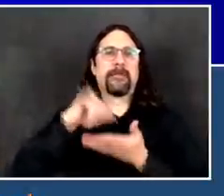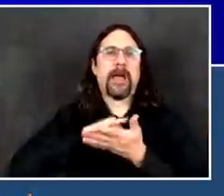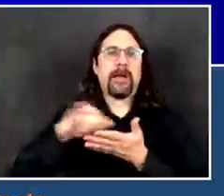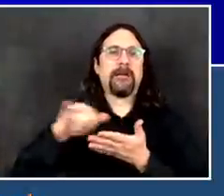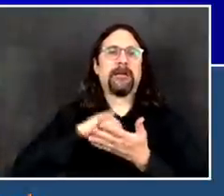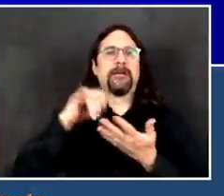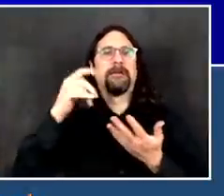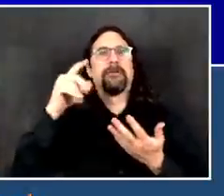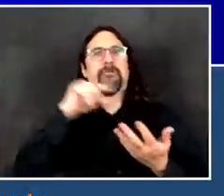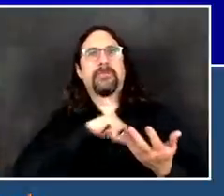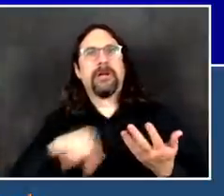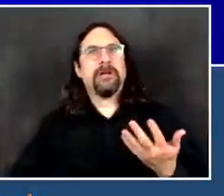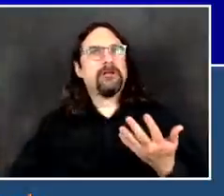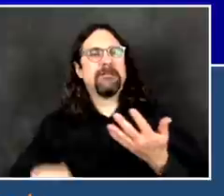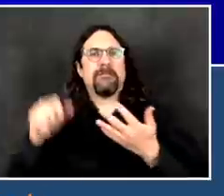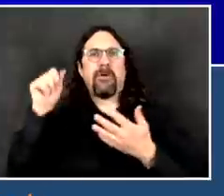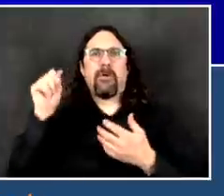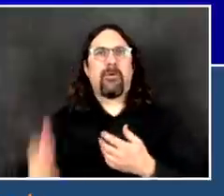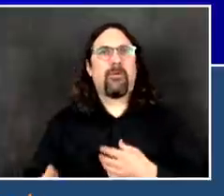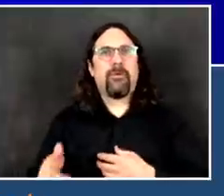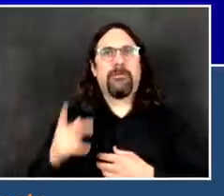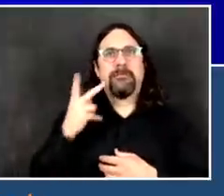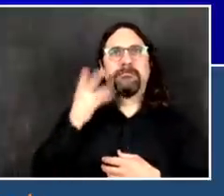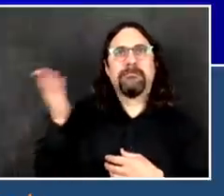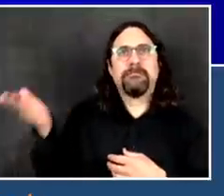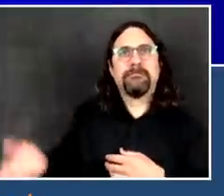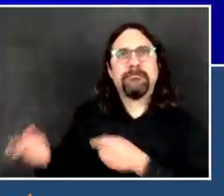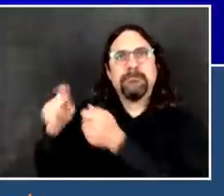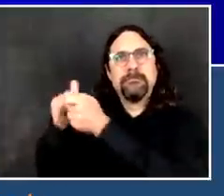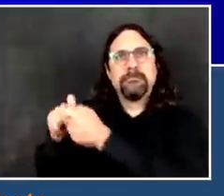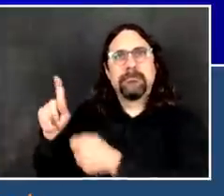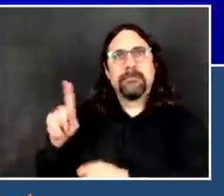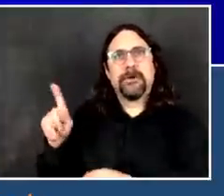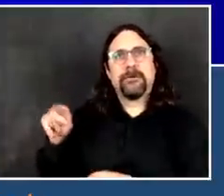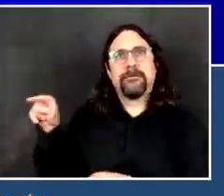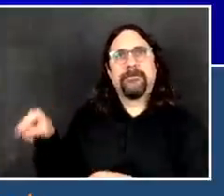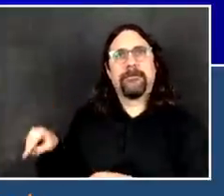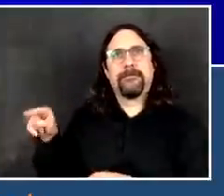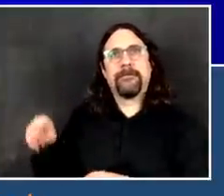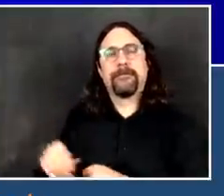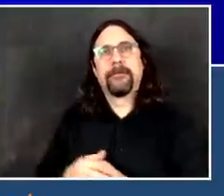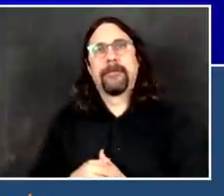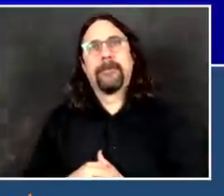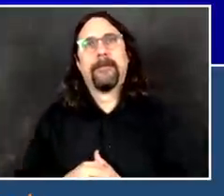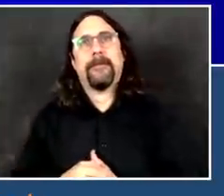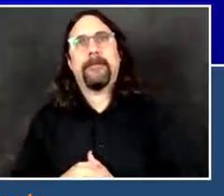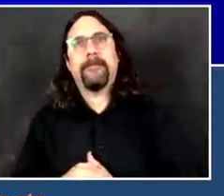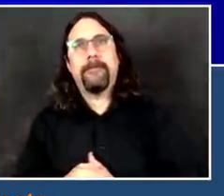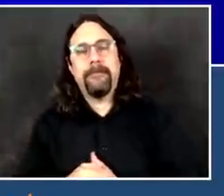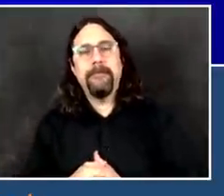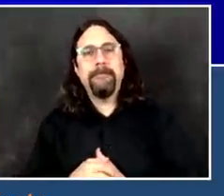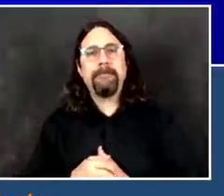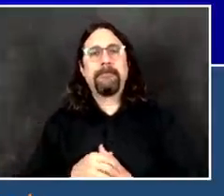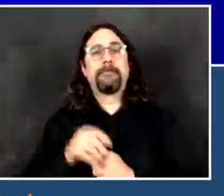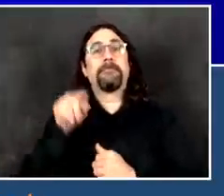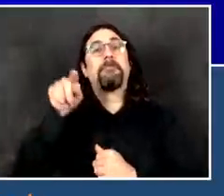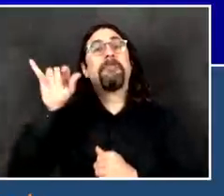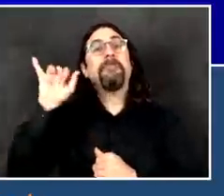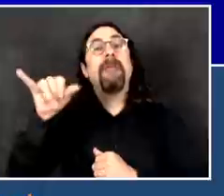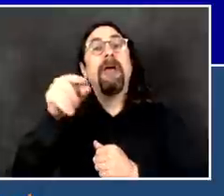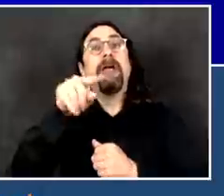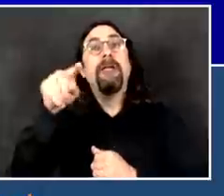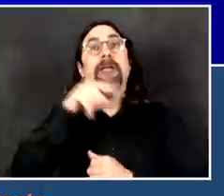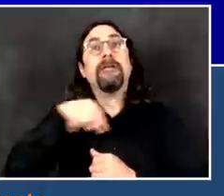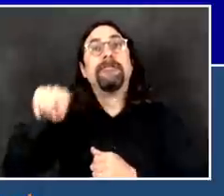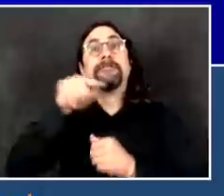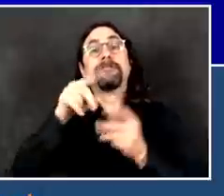walk-in sites. So I want to emphasize, anyone from the community, and these are targeted to the immediate community, you can walk up. We